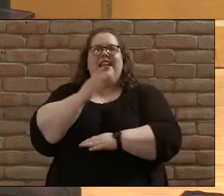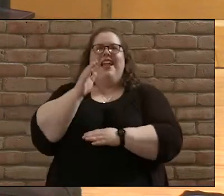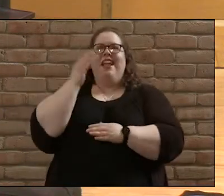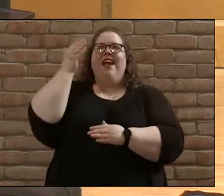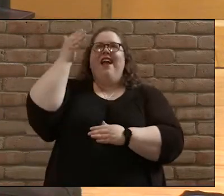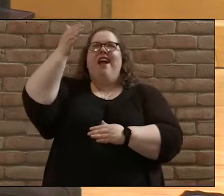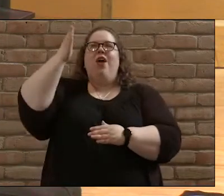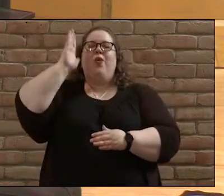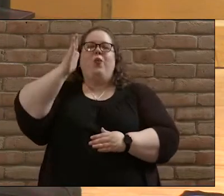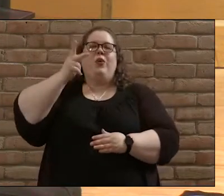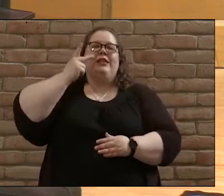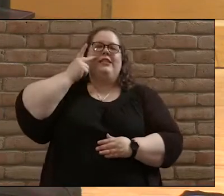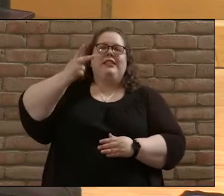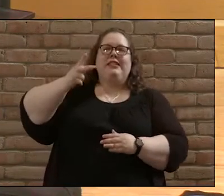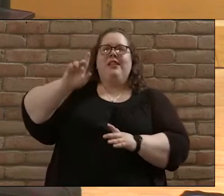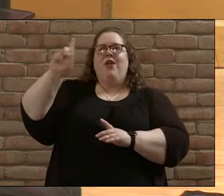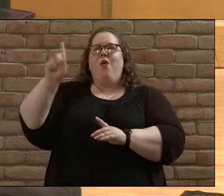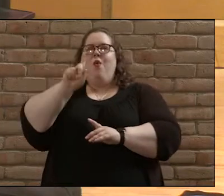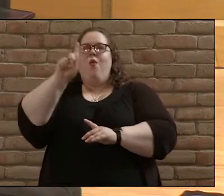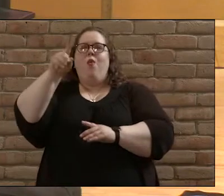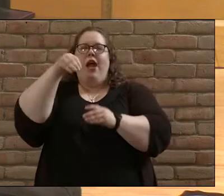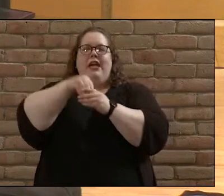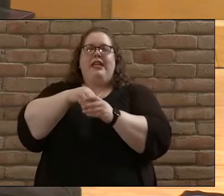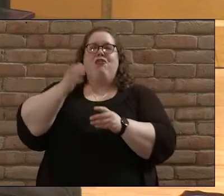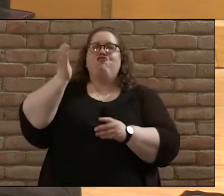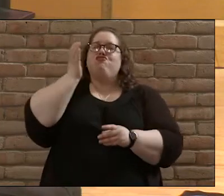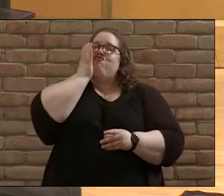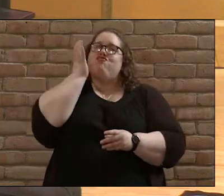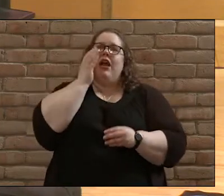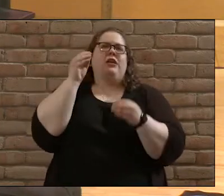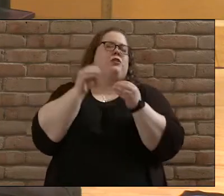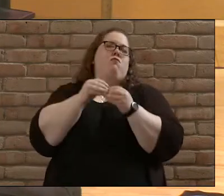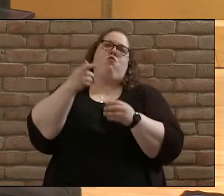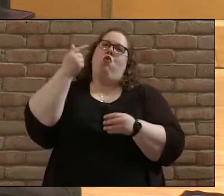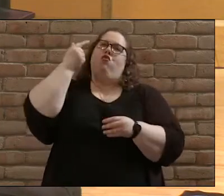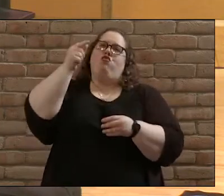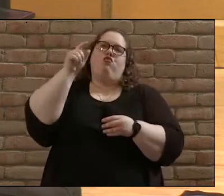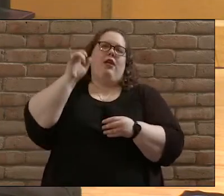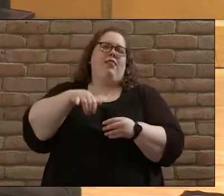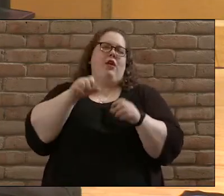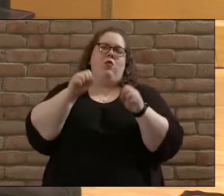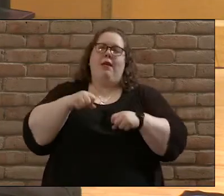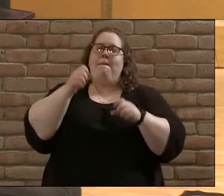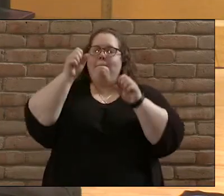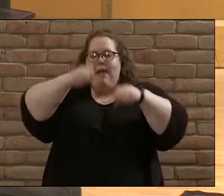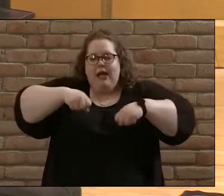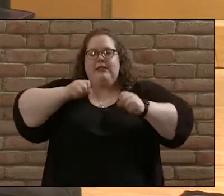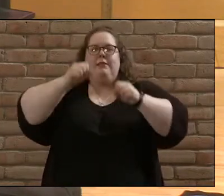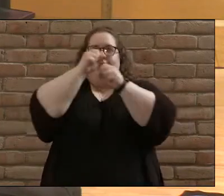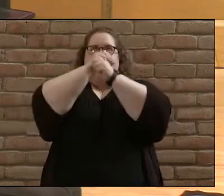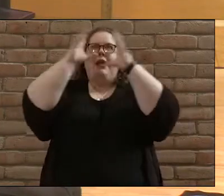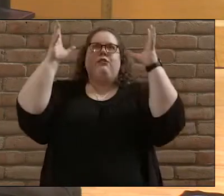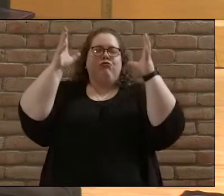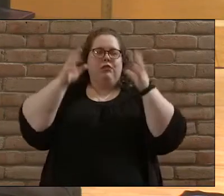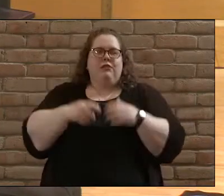could possibly imagine, where we will live freer than we could possibly